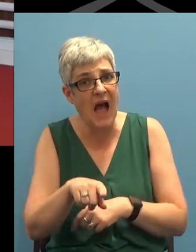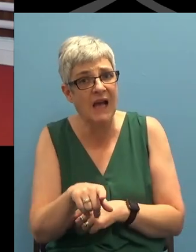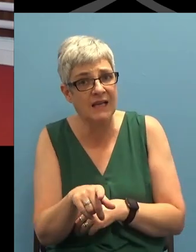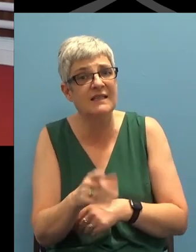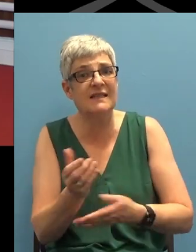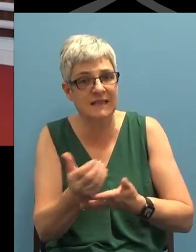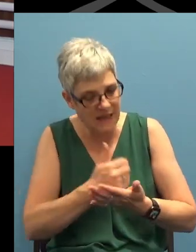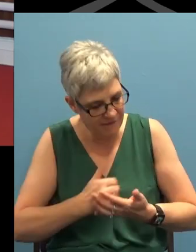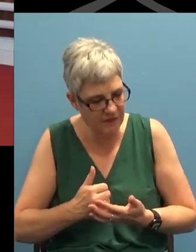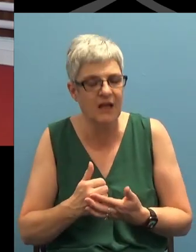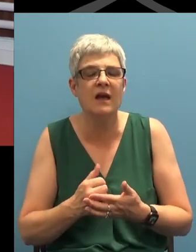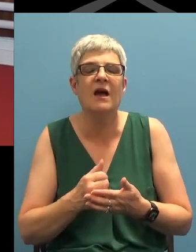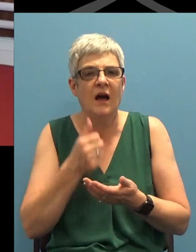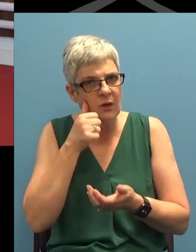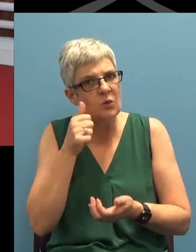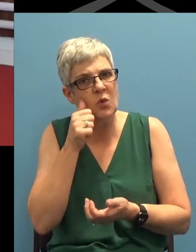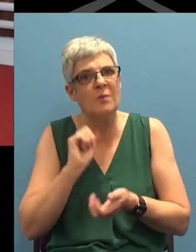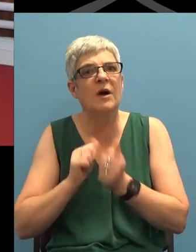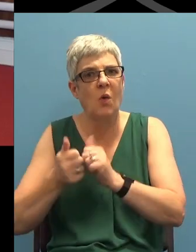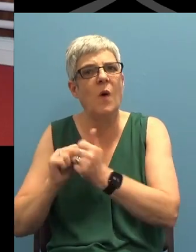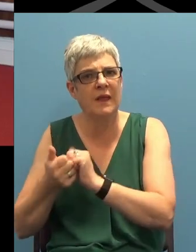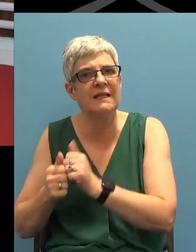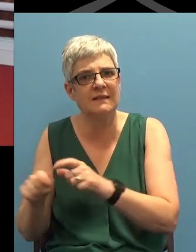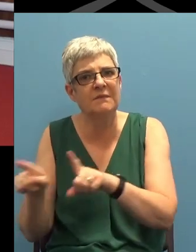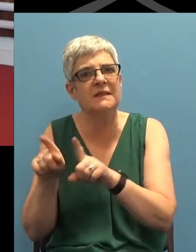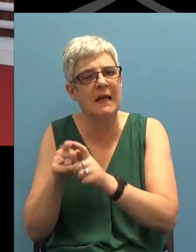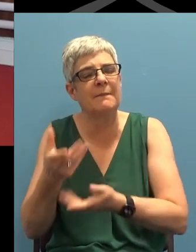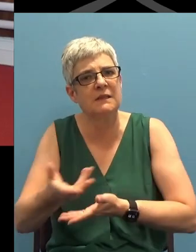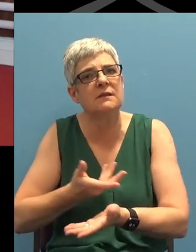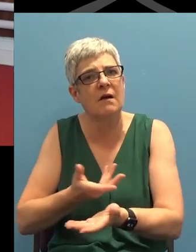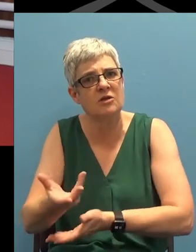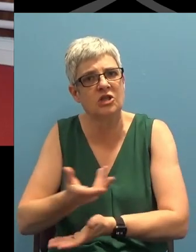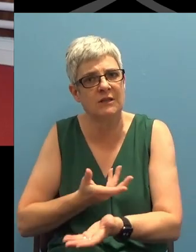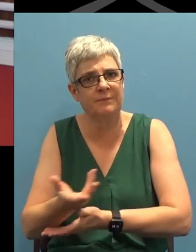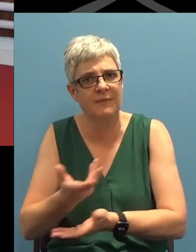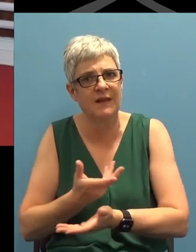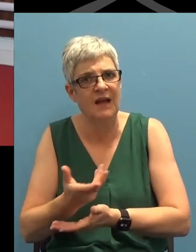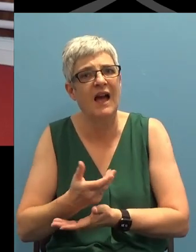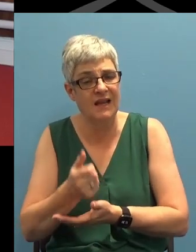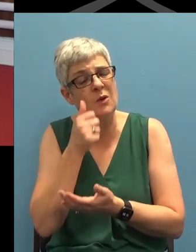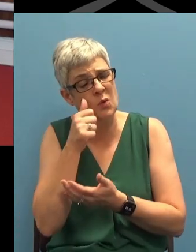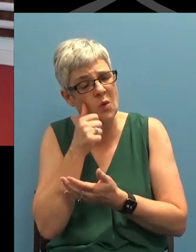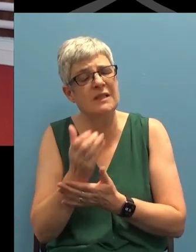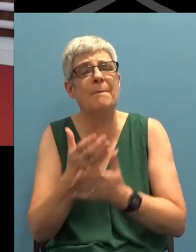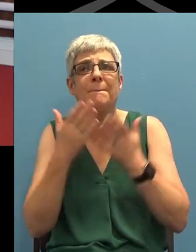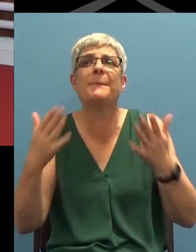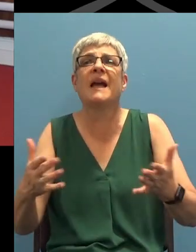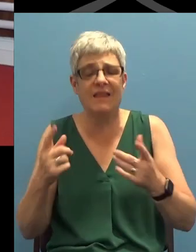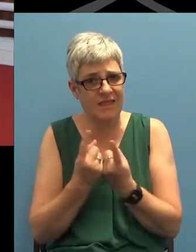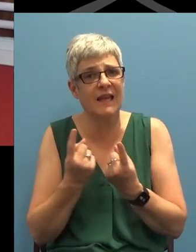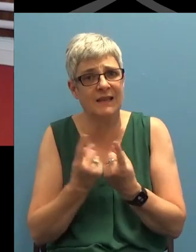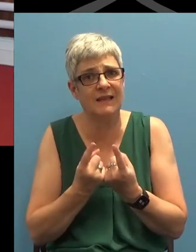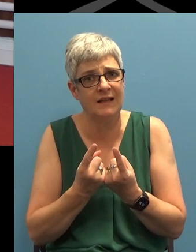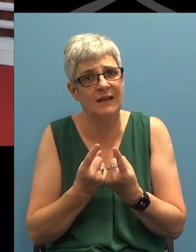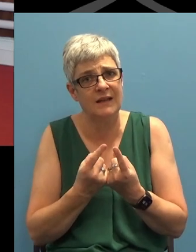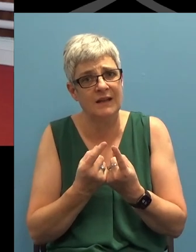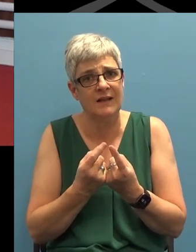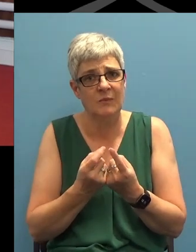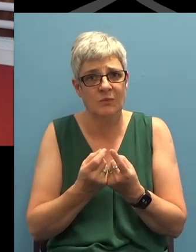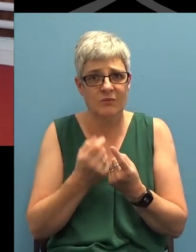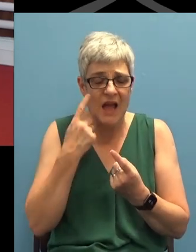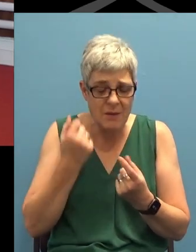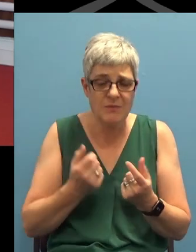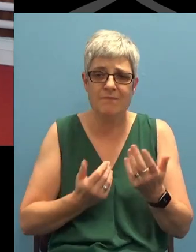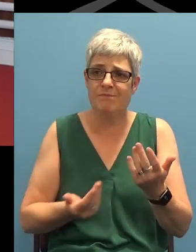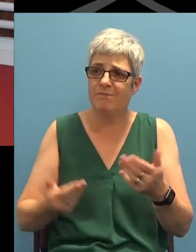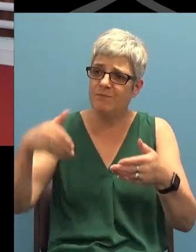my colleagues I know have been having these discussions. And it's clearly a big deal about when we can gather together in a big